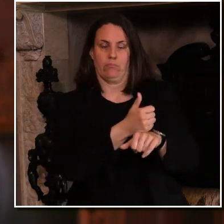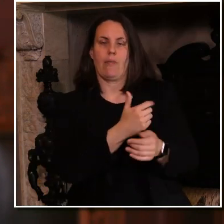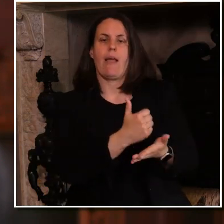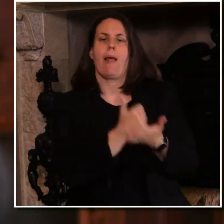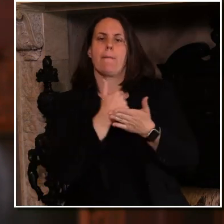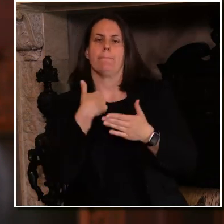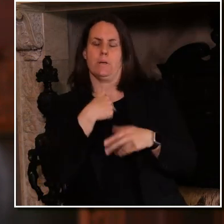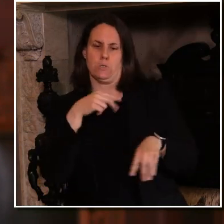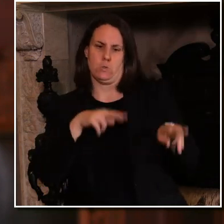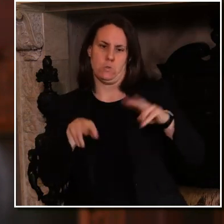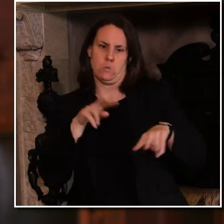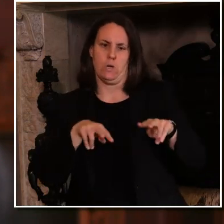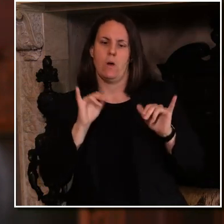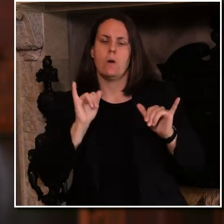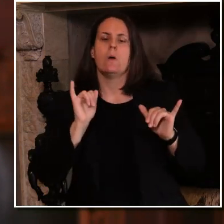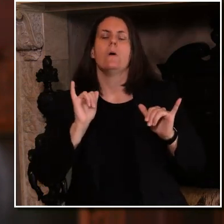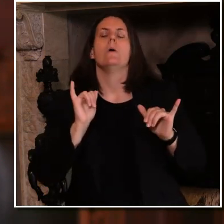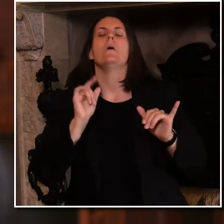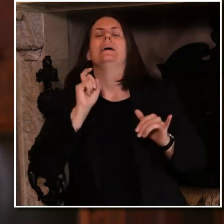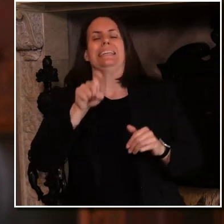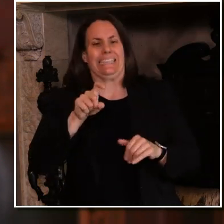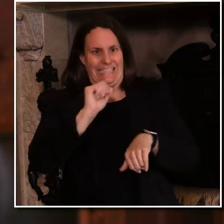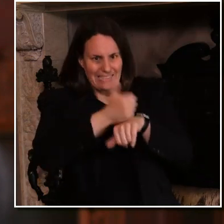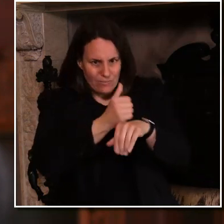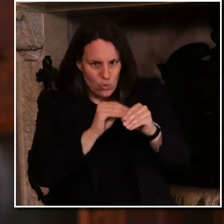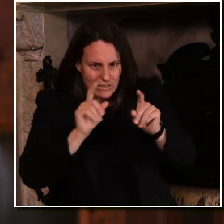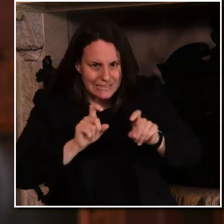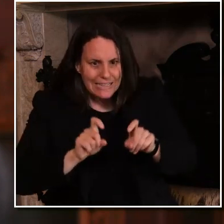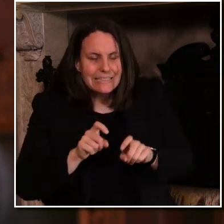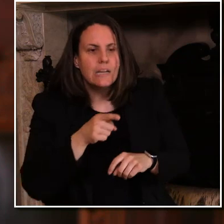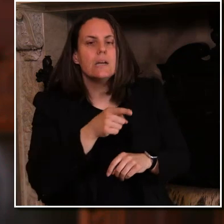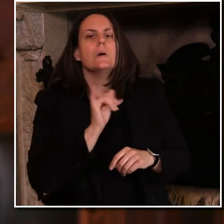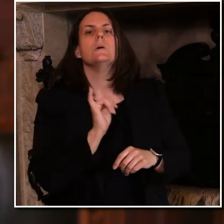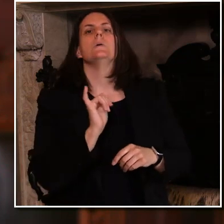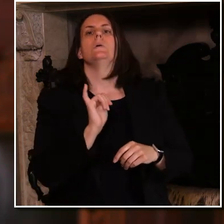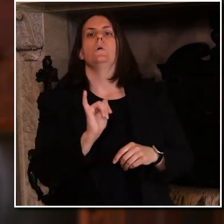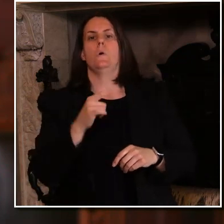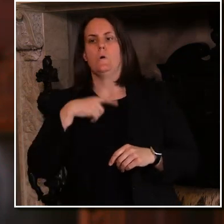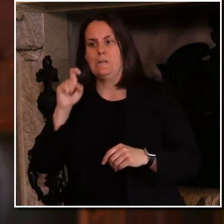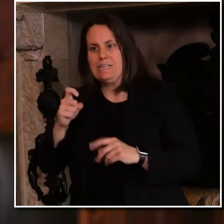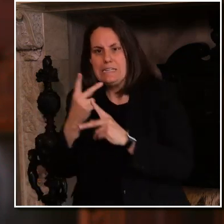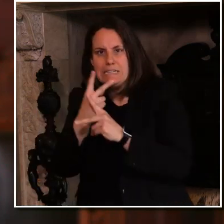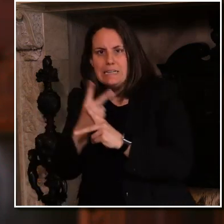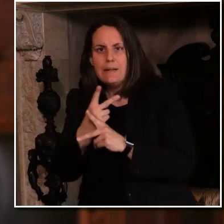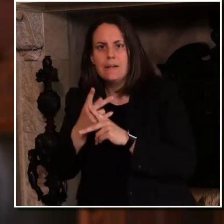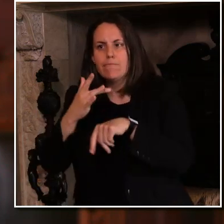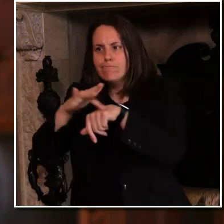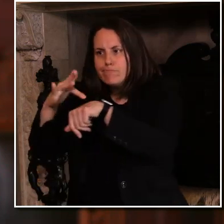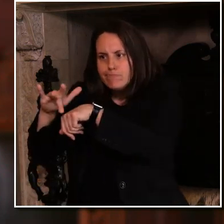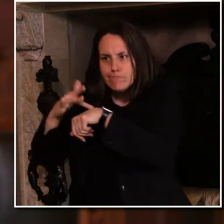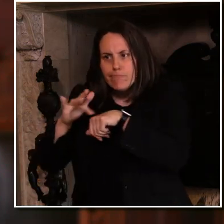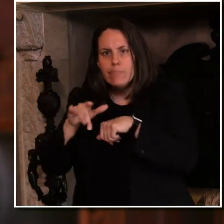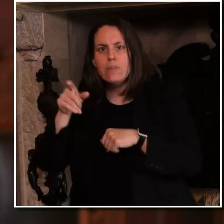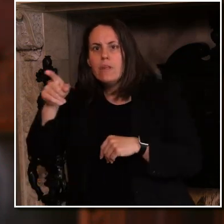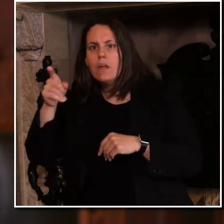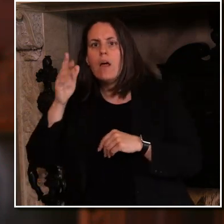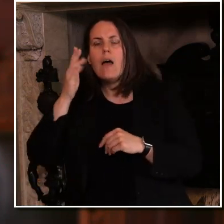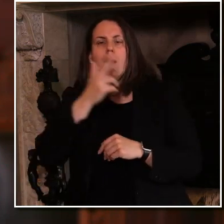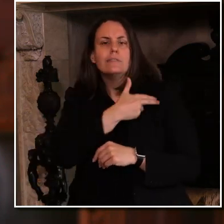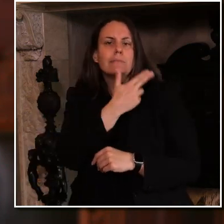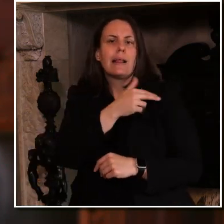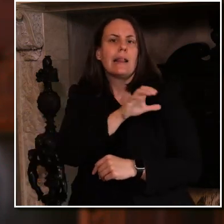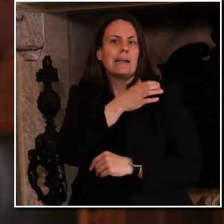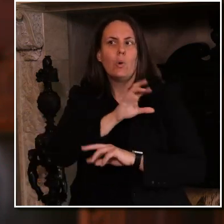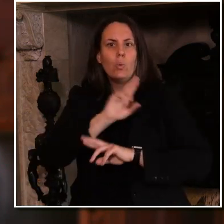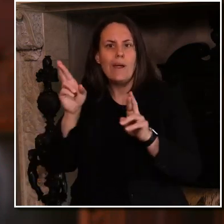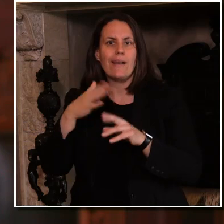and tracing, we will be able to stay below the capacity of our healthcare systems. And so that was a really important input in